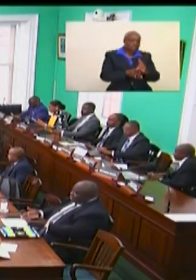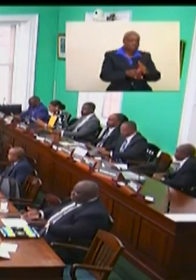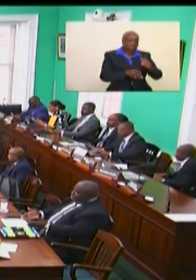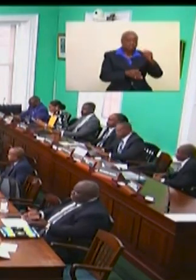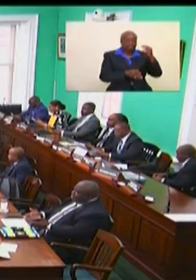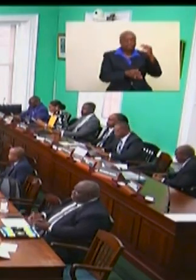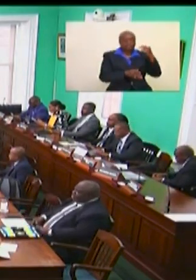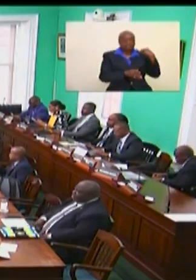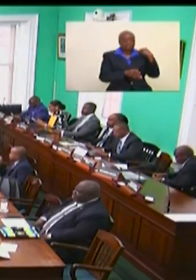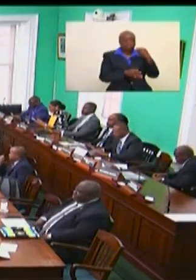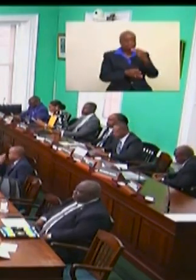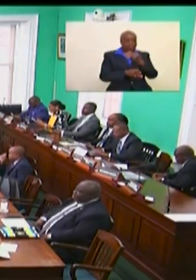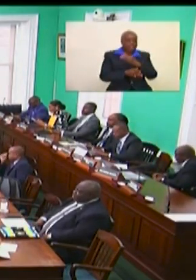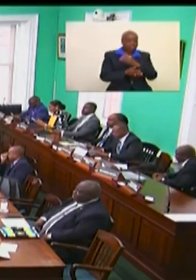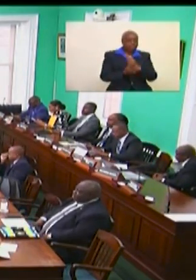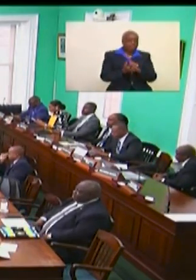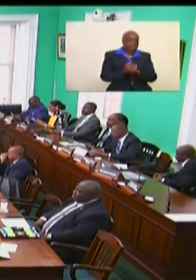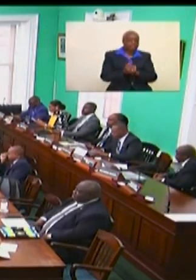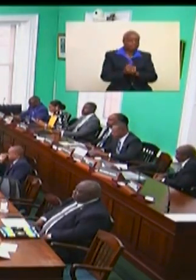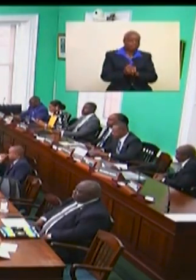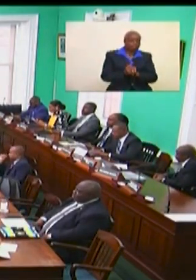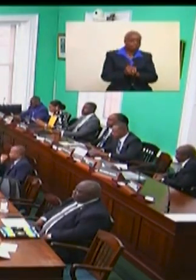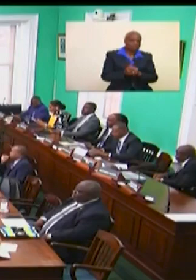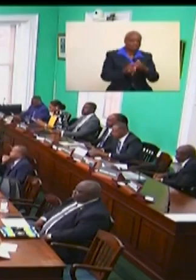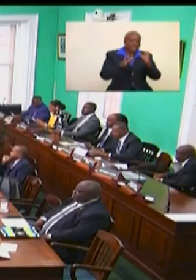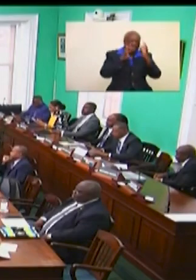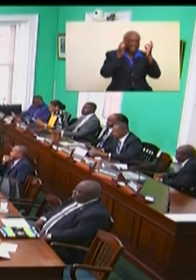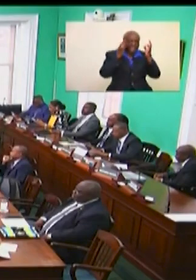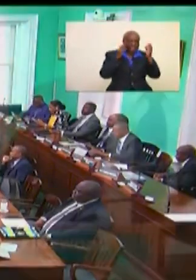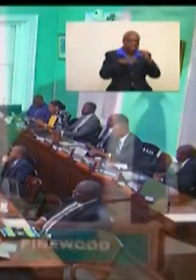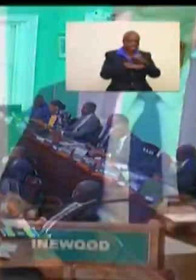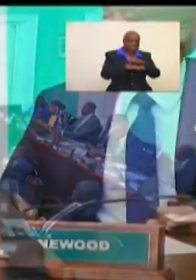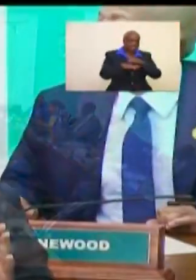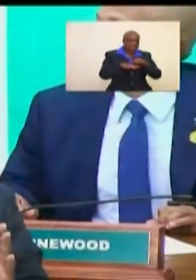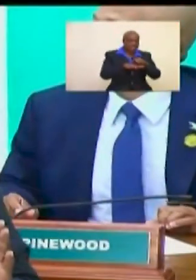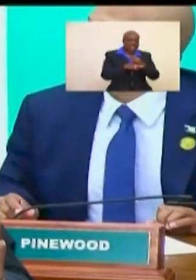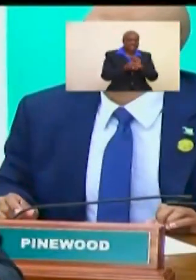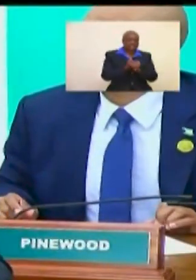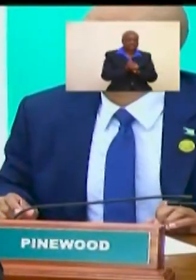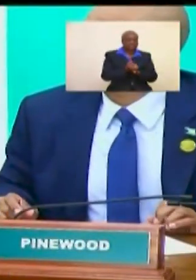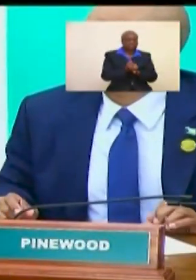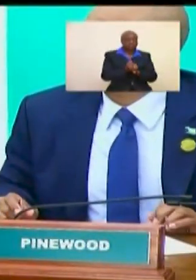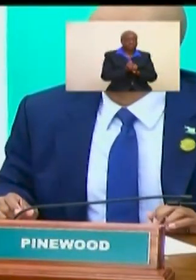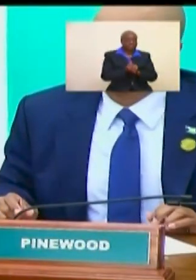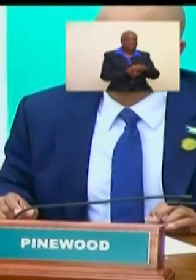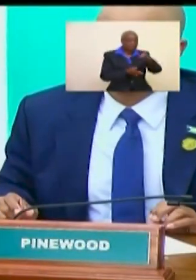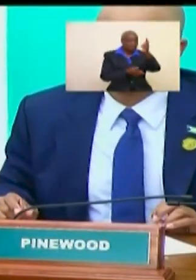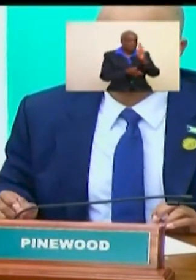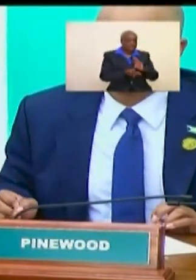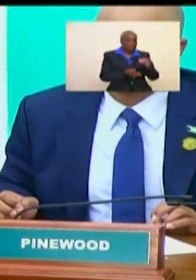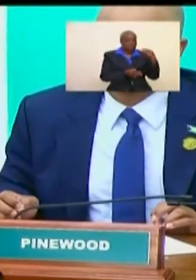Read the law. You got it on your phone. The member, you know. His voice is no more important than that. Honorable members.